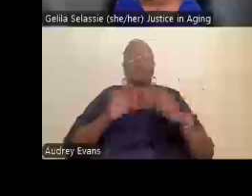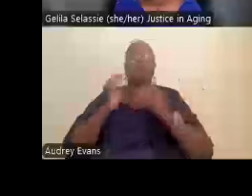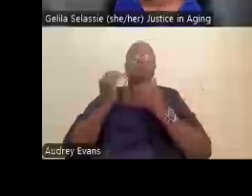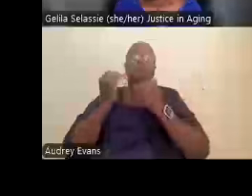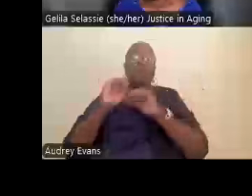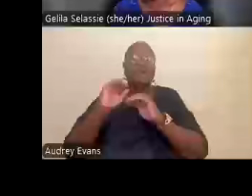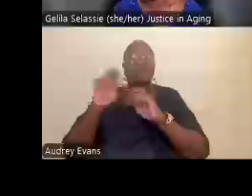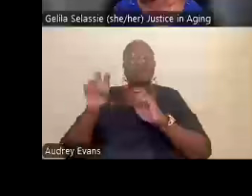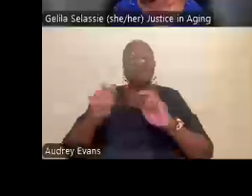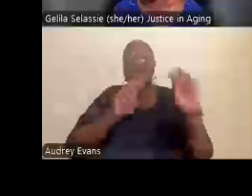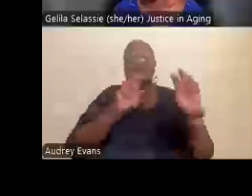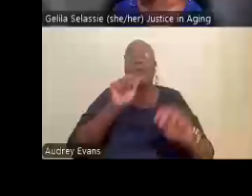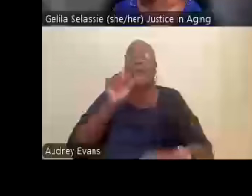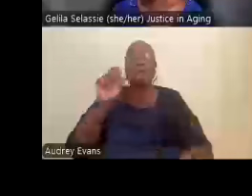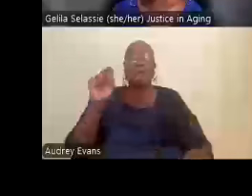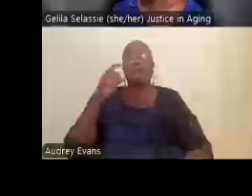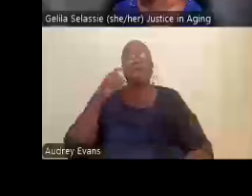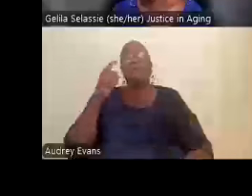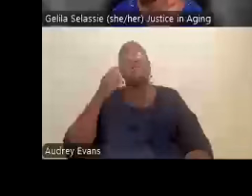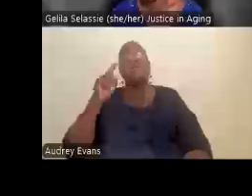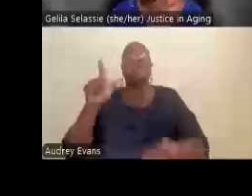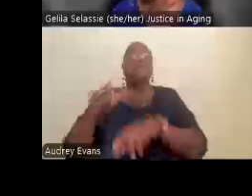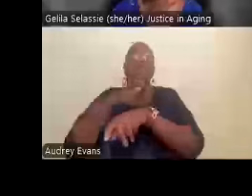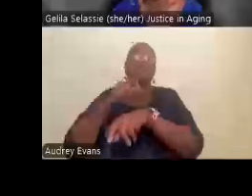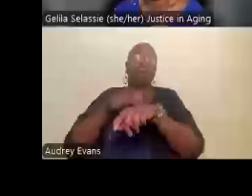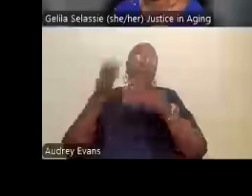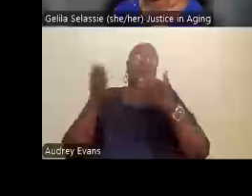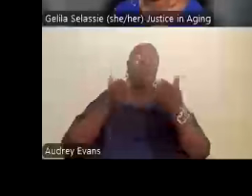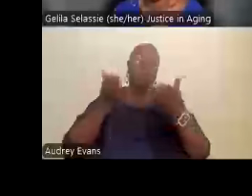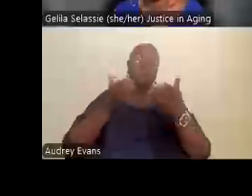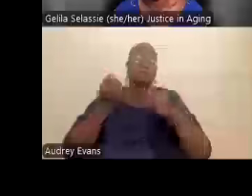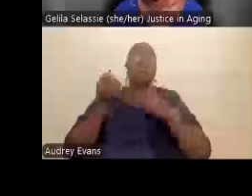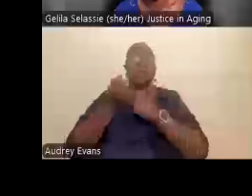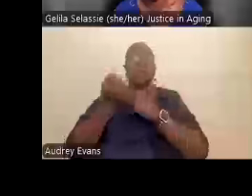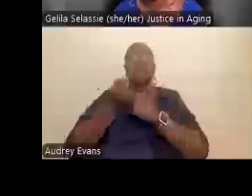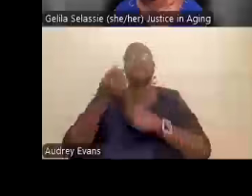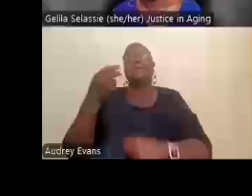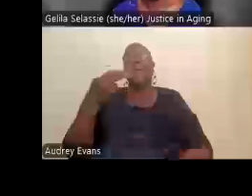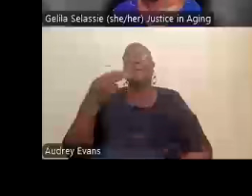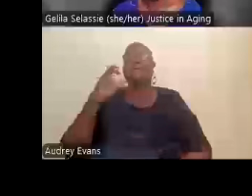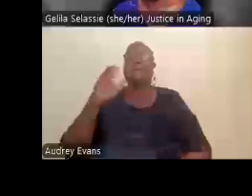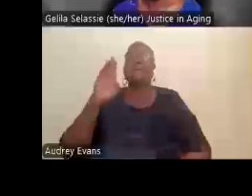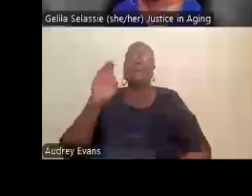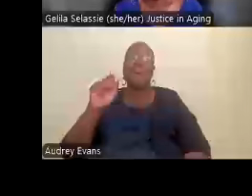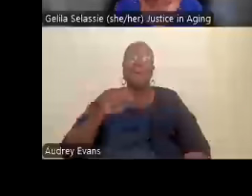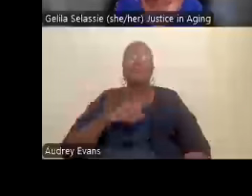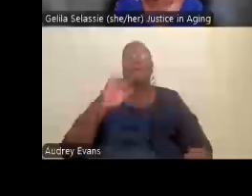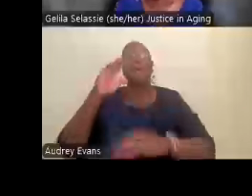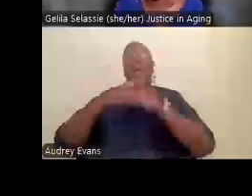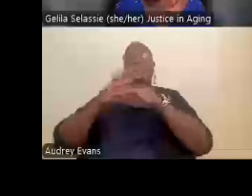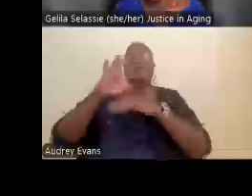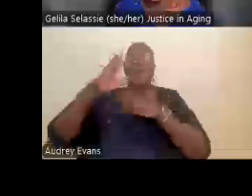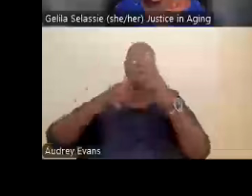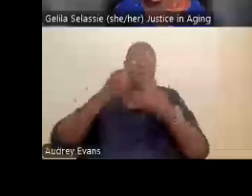transferring assets for Medicaid long-term services and supports in nursing homes and HCBS, typically up to 5 years, in